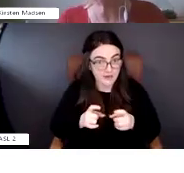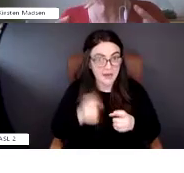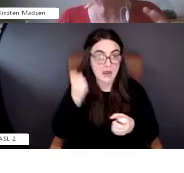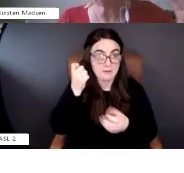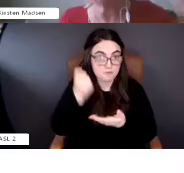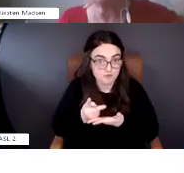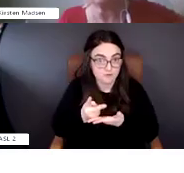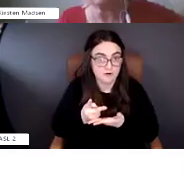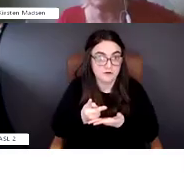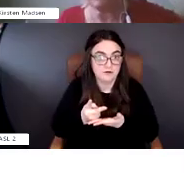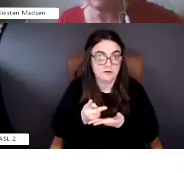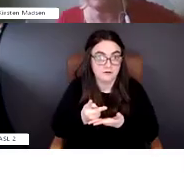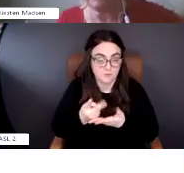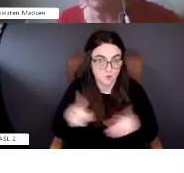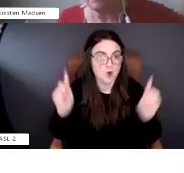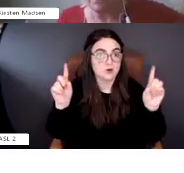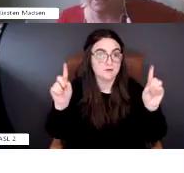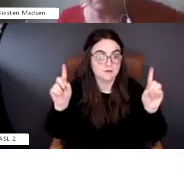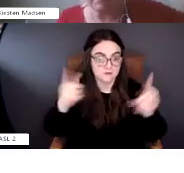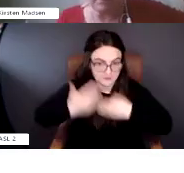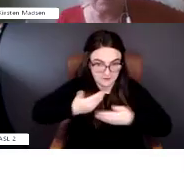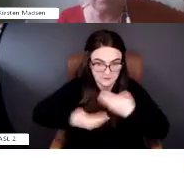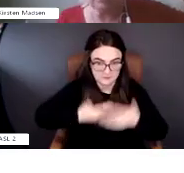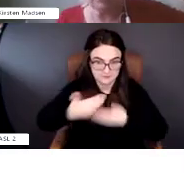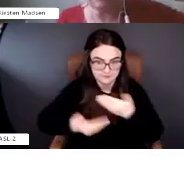and worked with when we were working with,